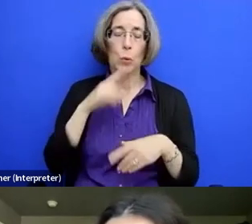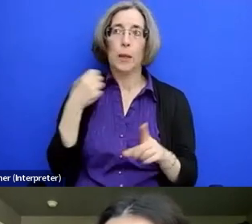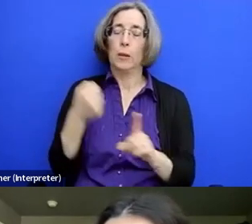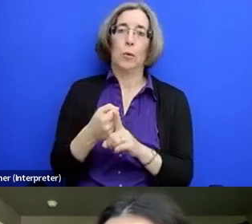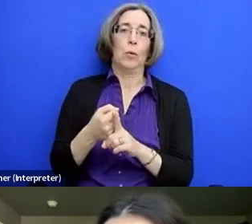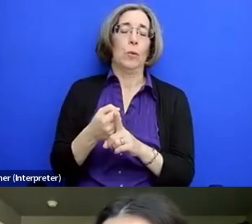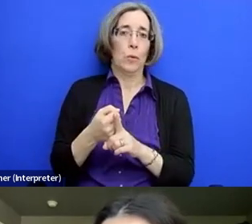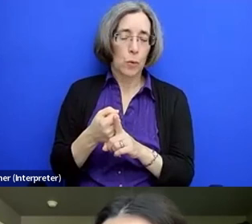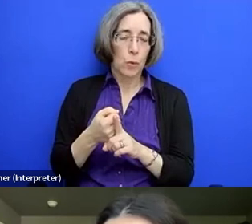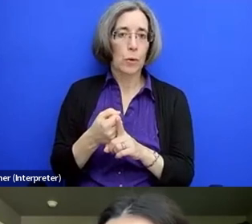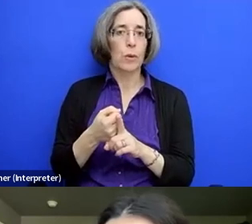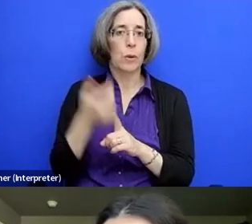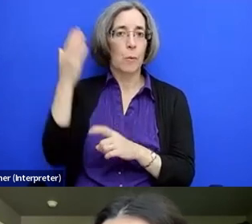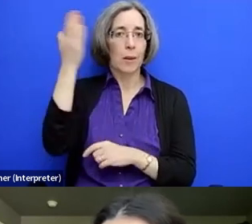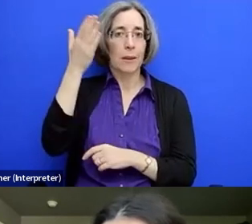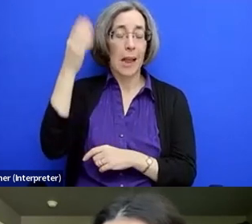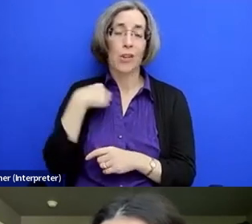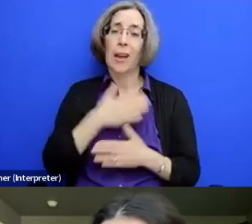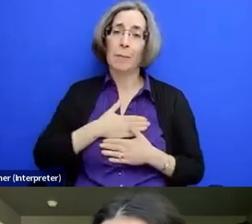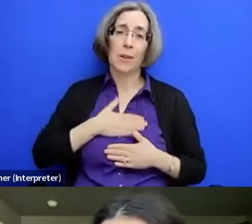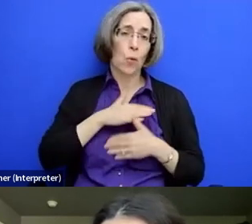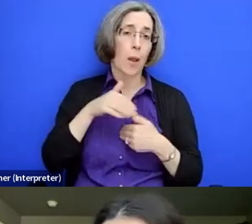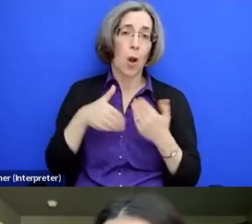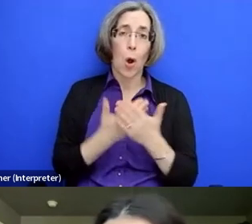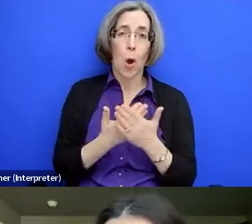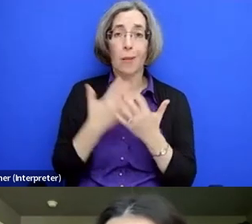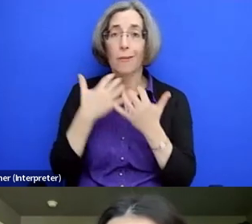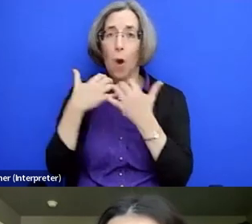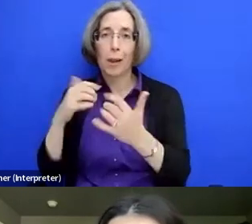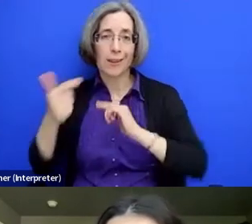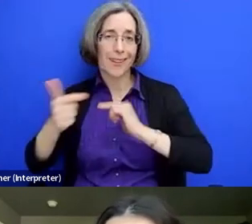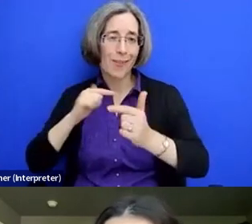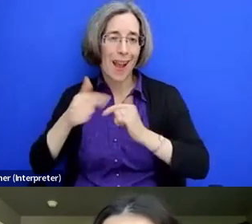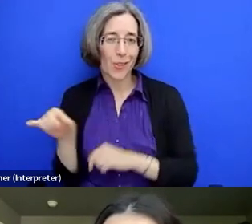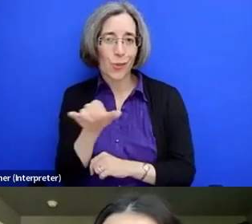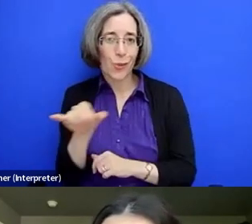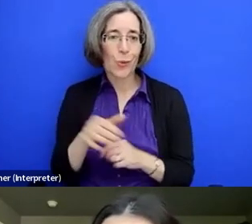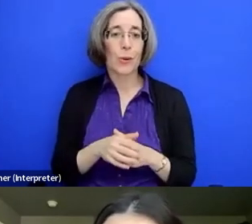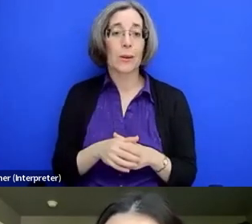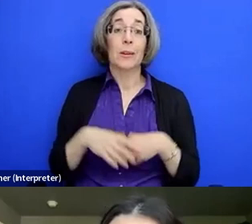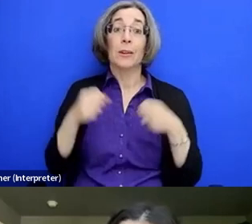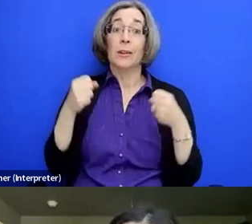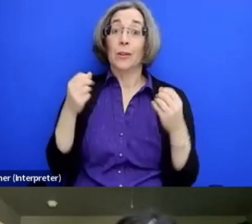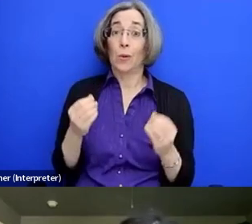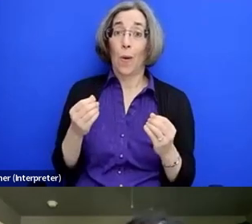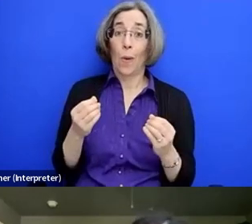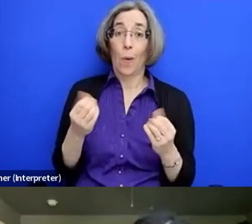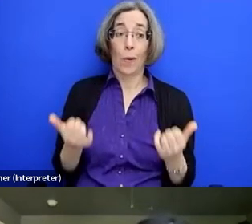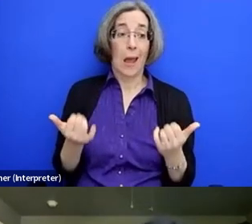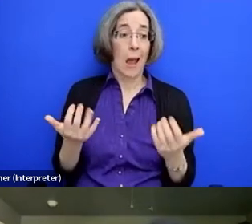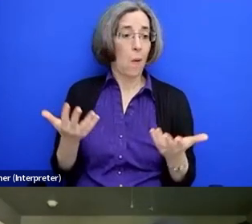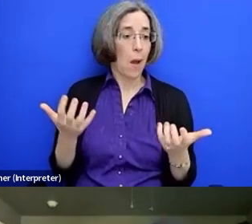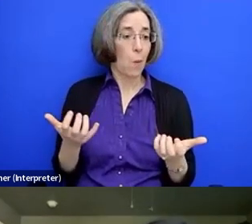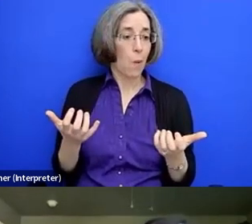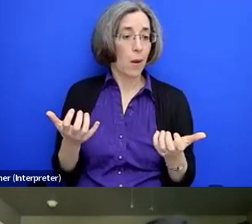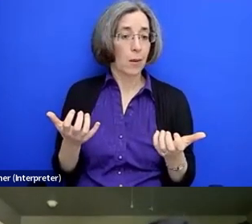I'm really enjoying also all of the audience interaction as well. So with that in mind, I'd like to just have